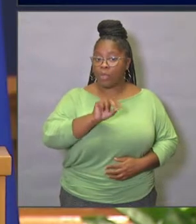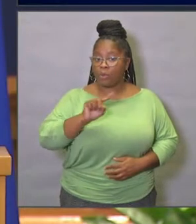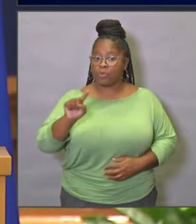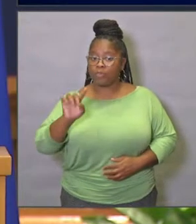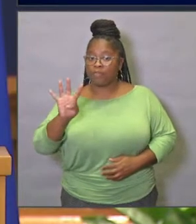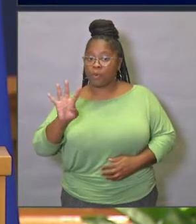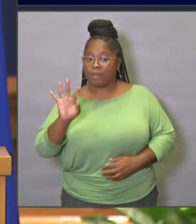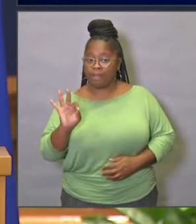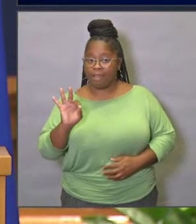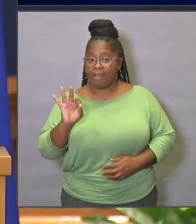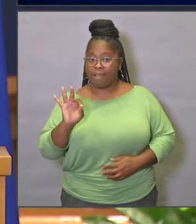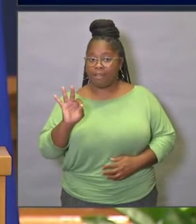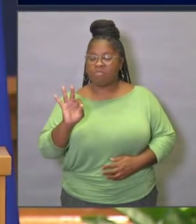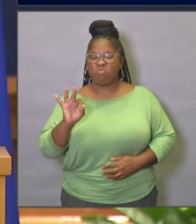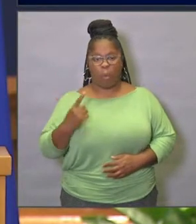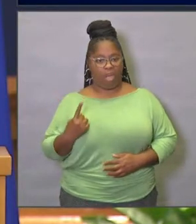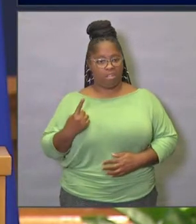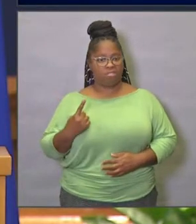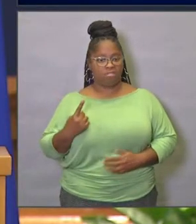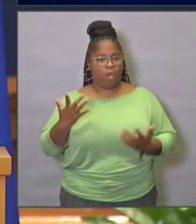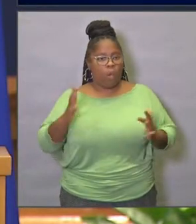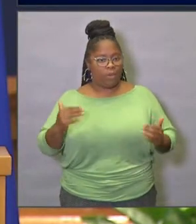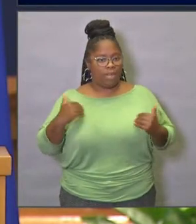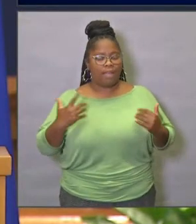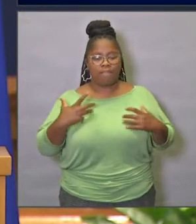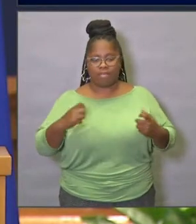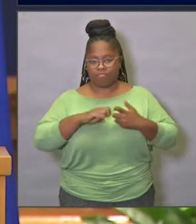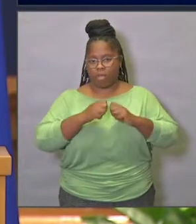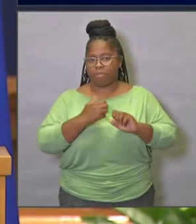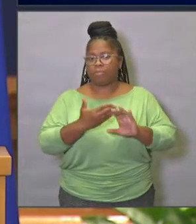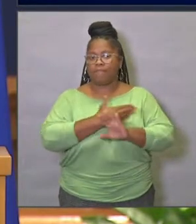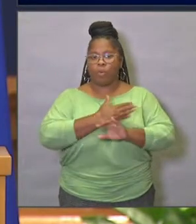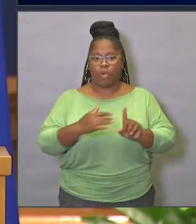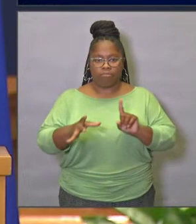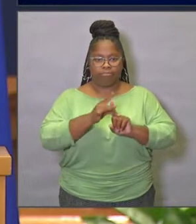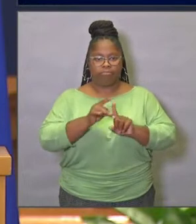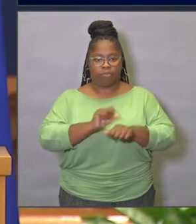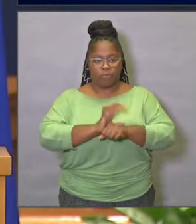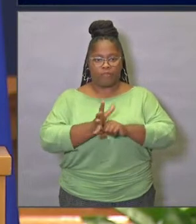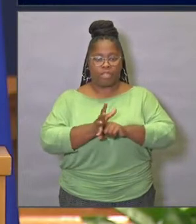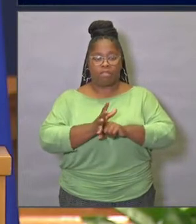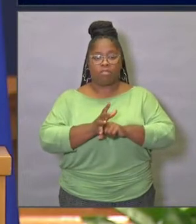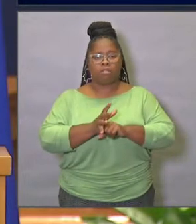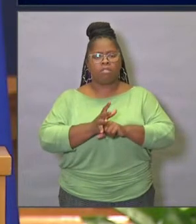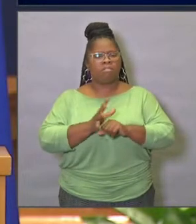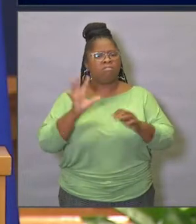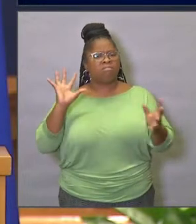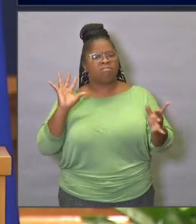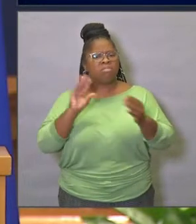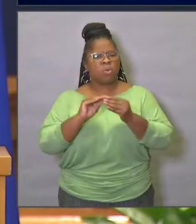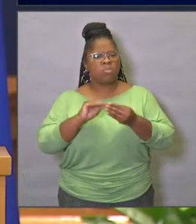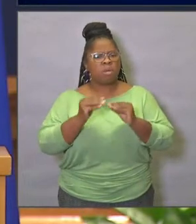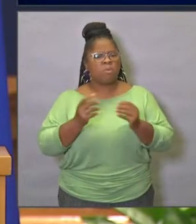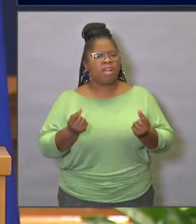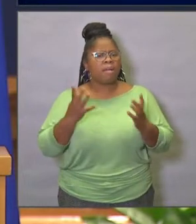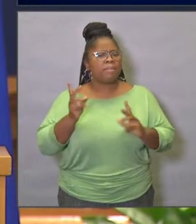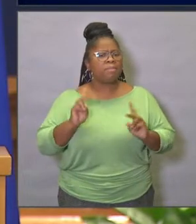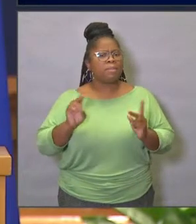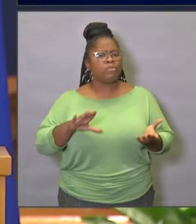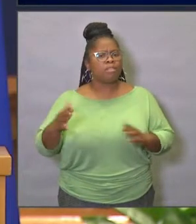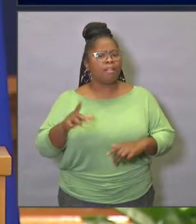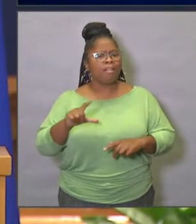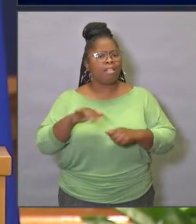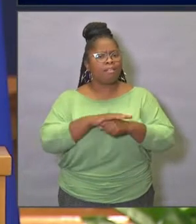and 49, and 1 person had underlying health conditions. This does bring the total number of deaths in LA County